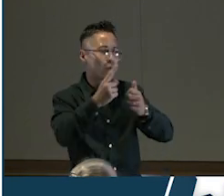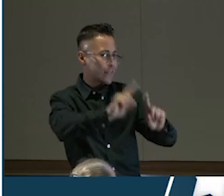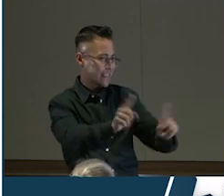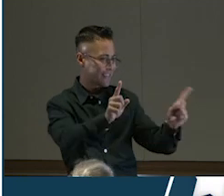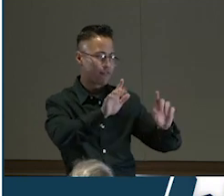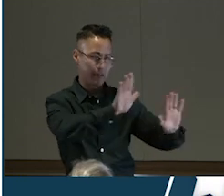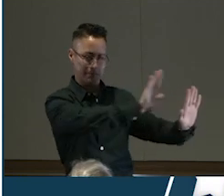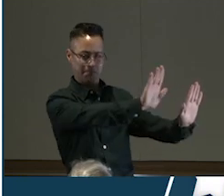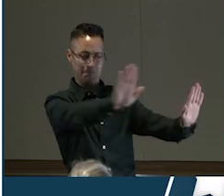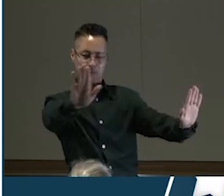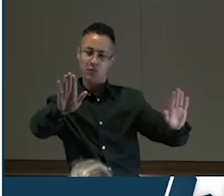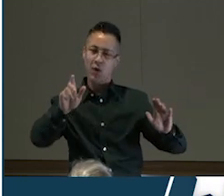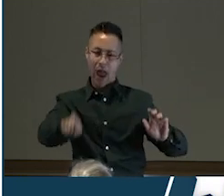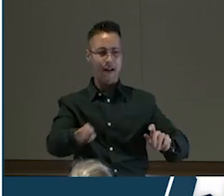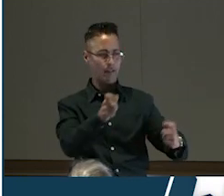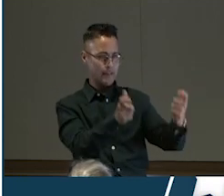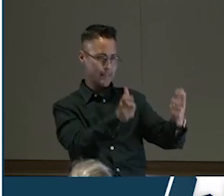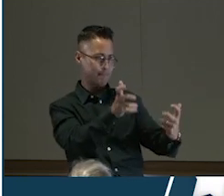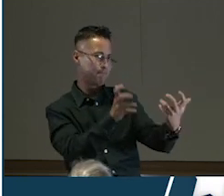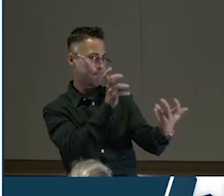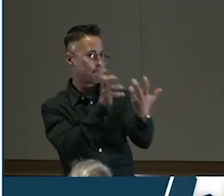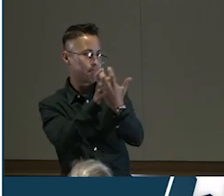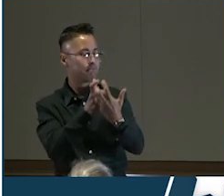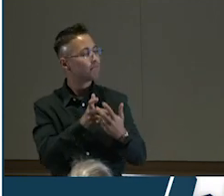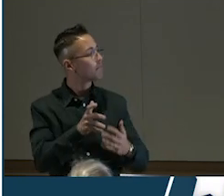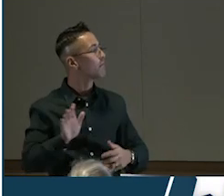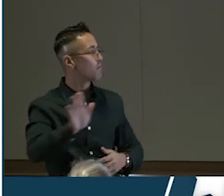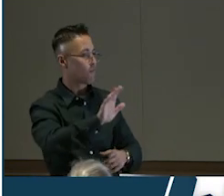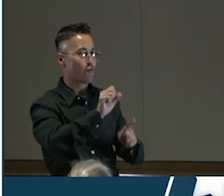a little customized into how it works.